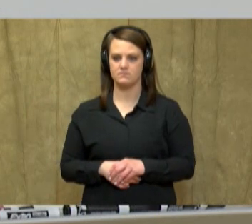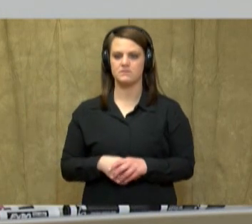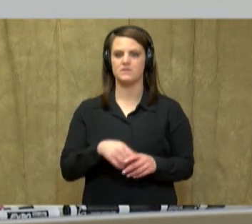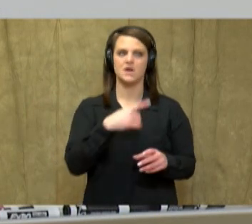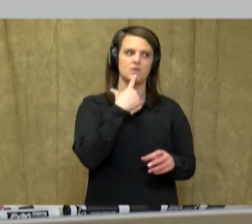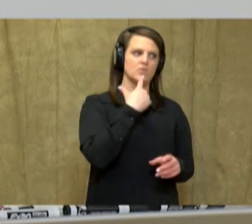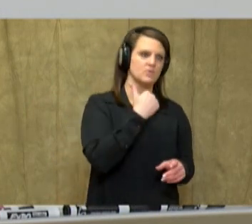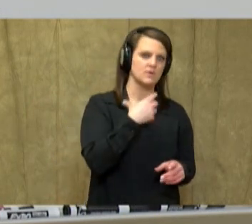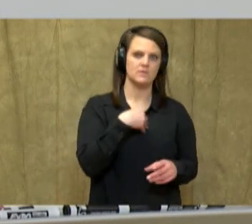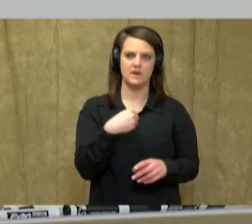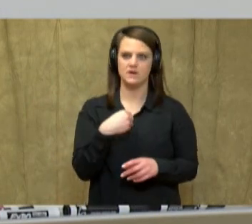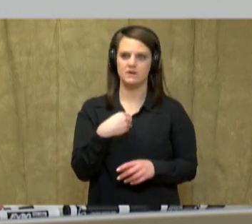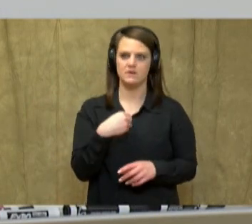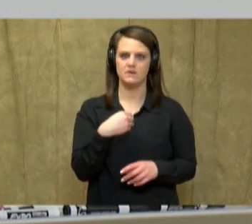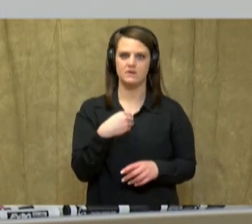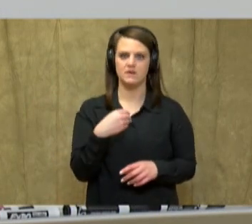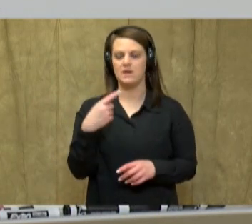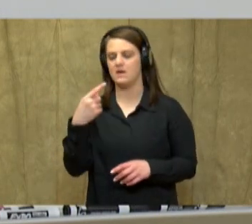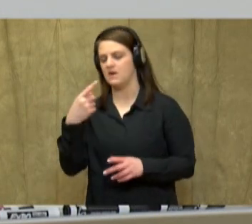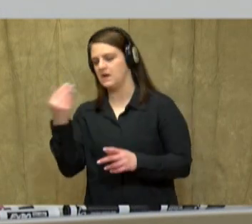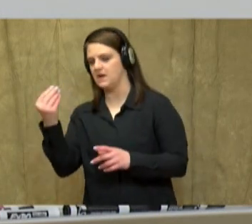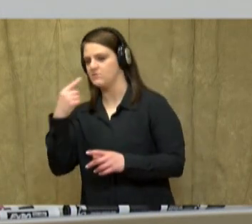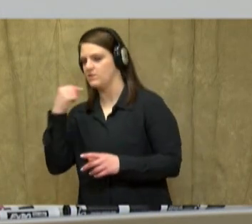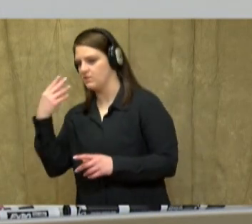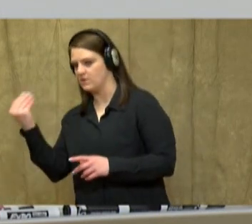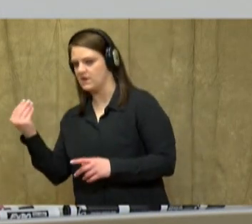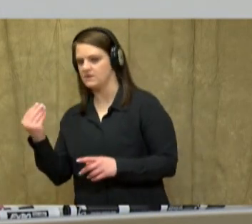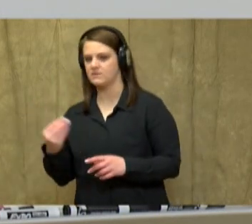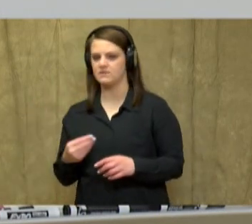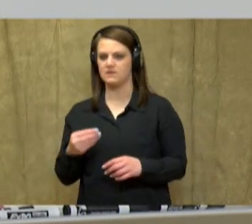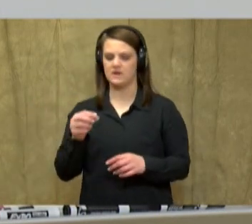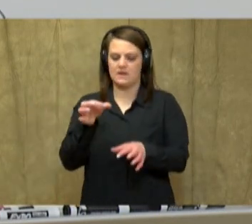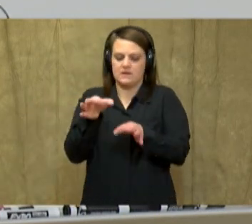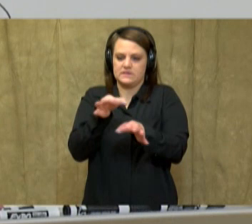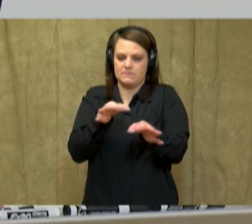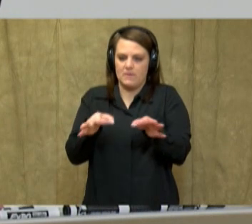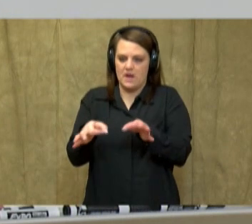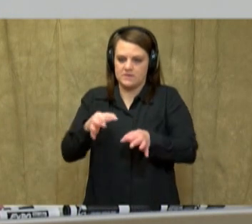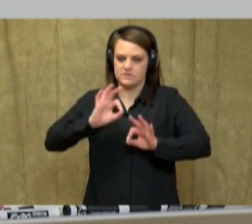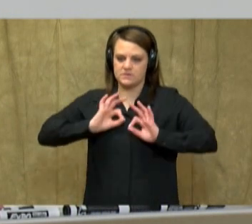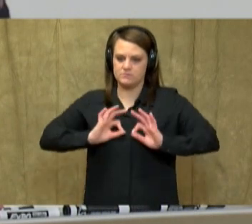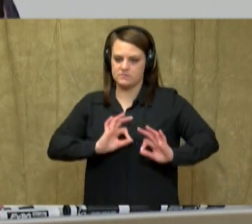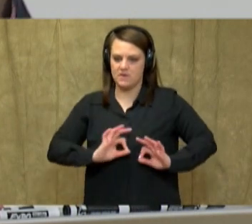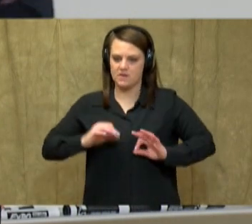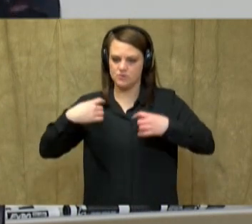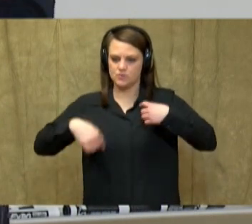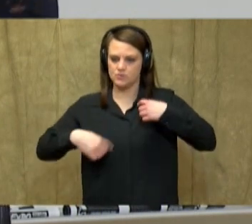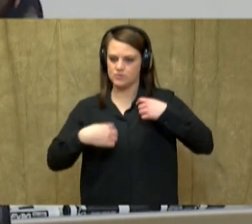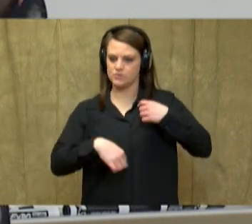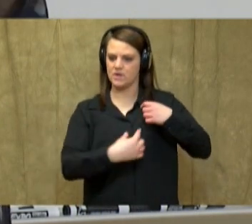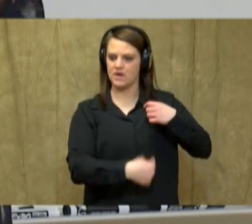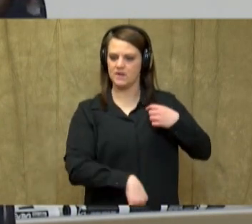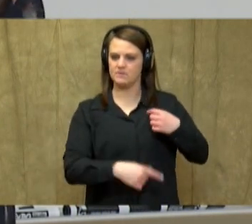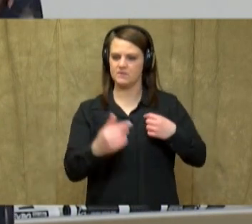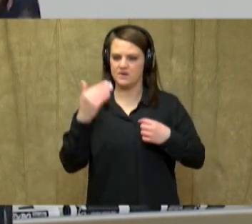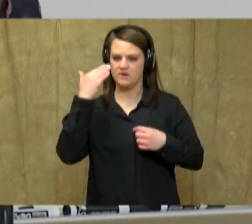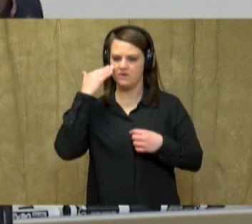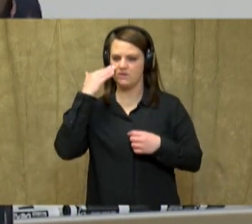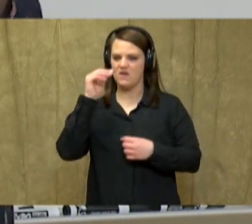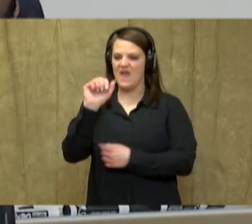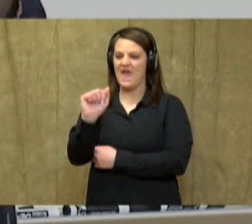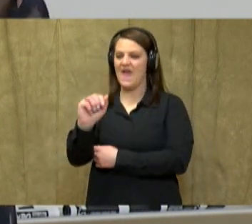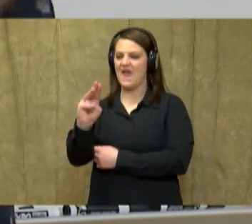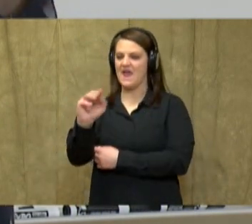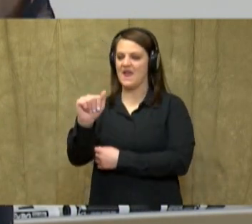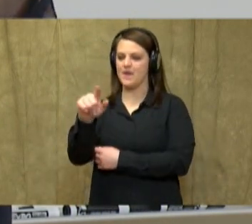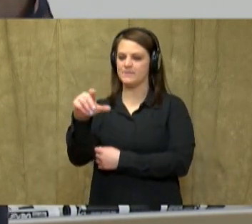or red, white, and flowers that have red and white, like spots and stripes, think of those little Amazon frogs that are